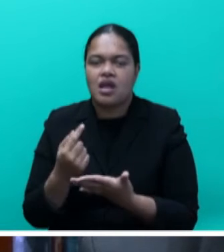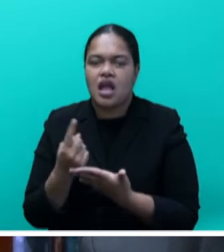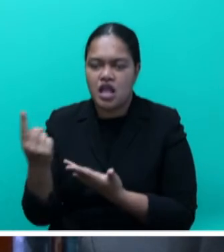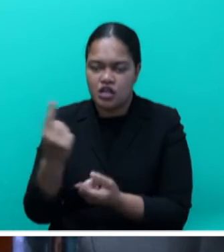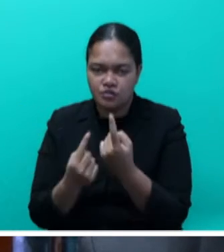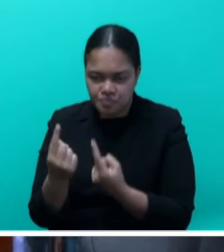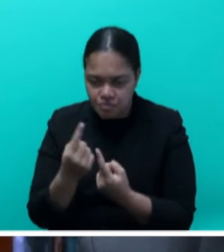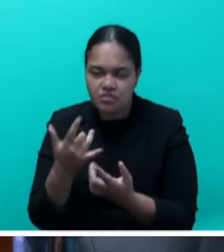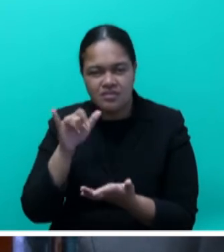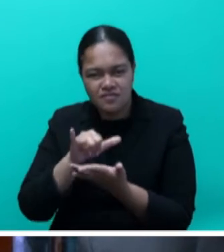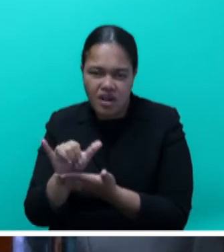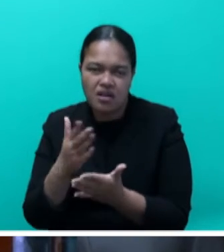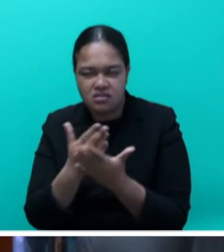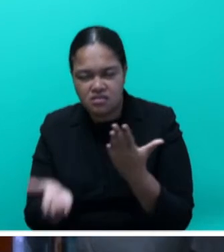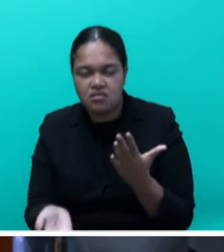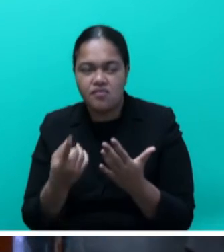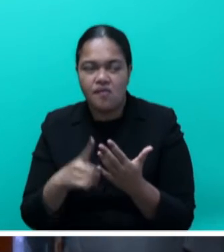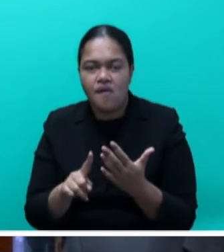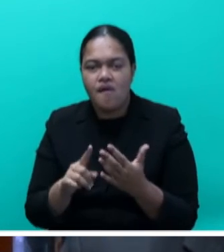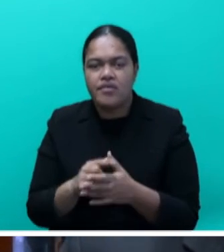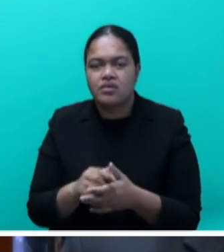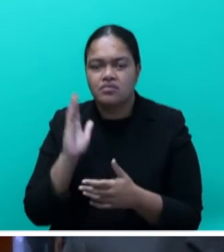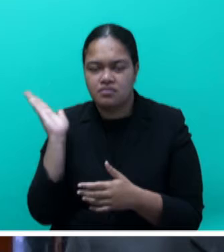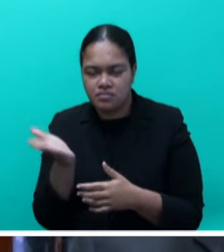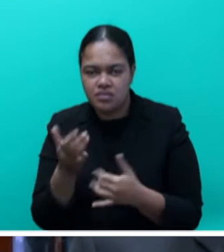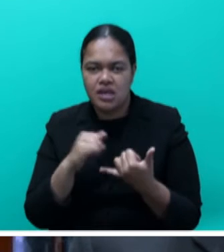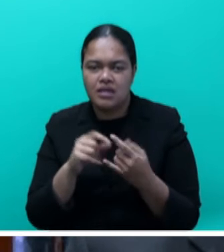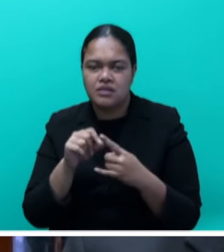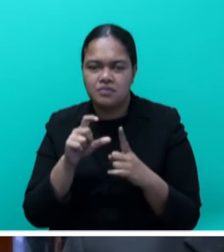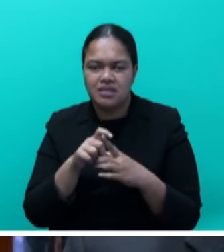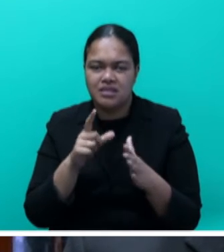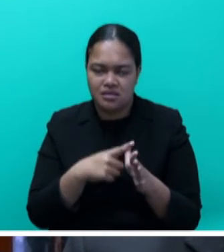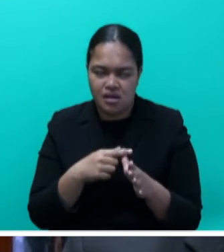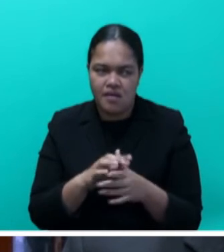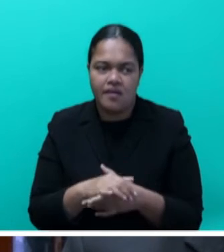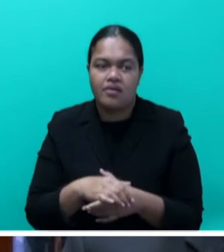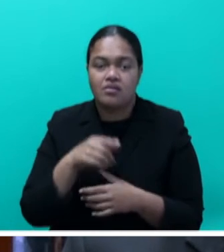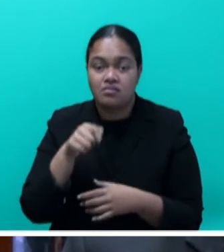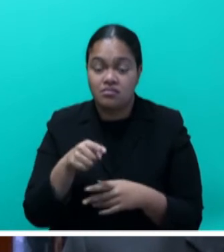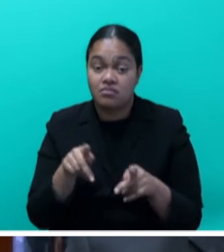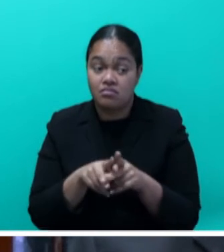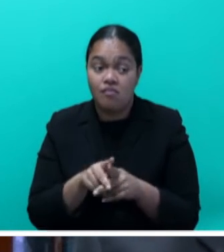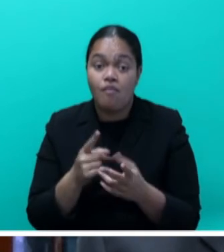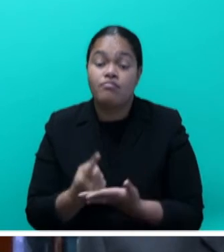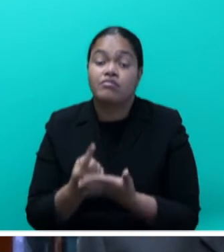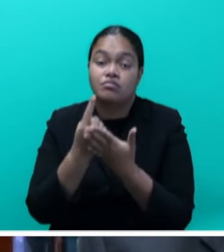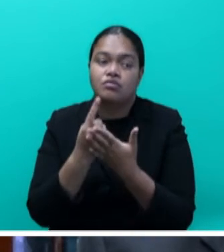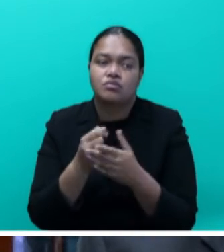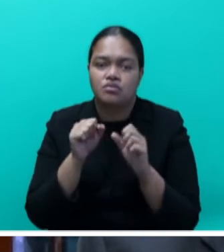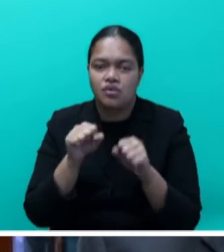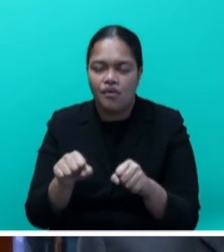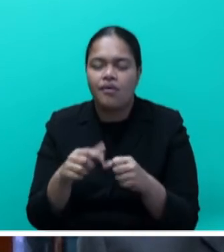Flight Center, and online travel agents such as Expedia. These partnerships not only promote attractive travel